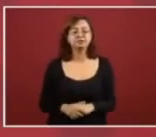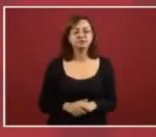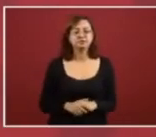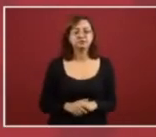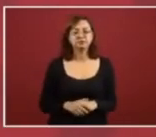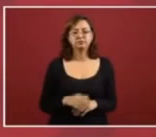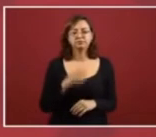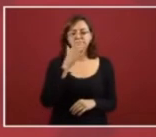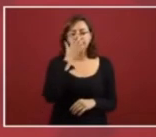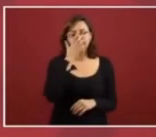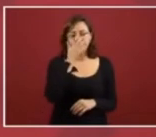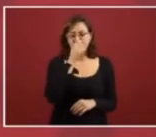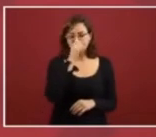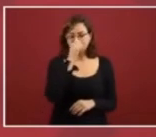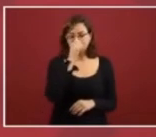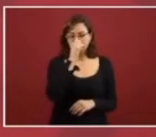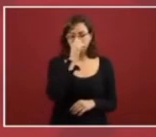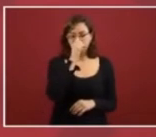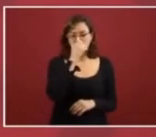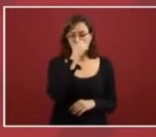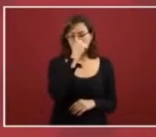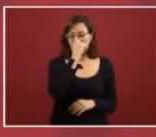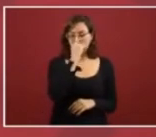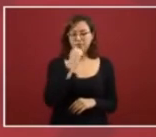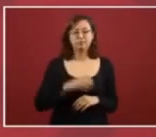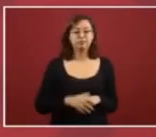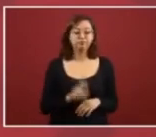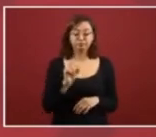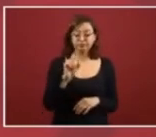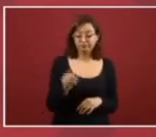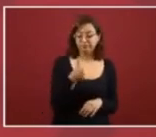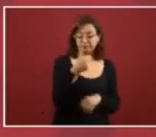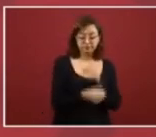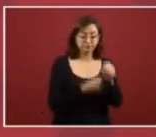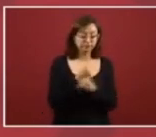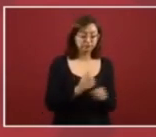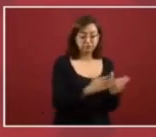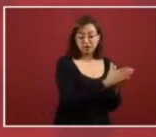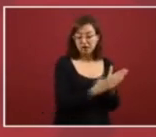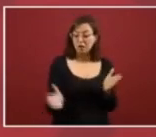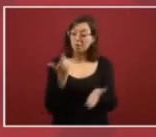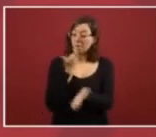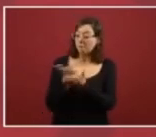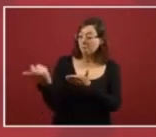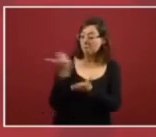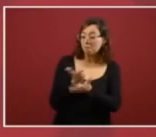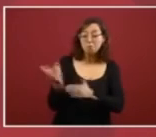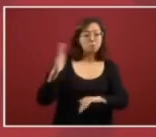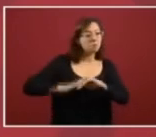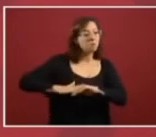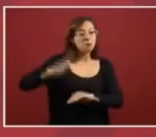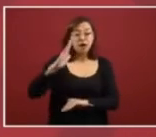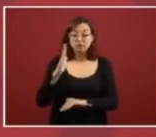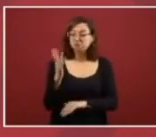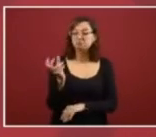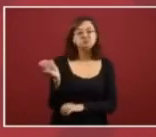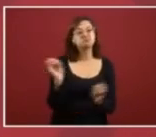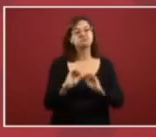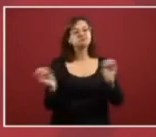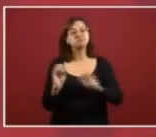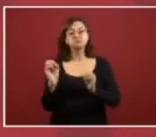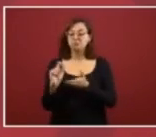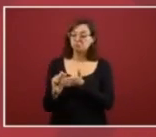From minimum no se había wage. Hecho. And this had not been en 36 done años. In 36 years. En todo el periodo neoliberal. In the whole